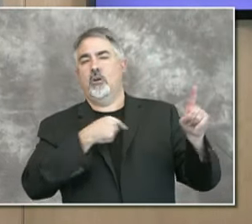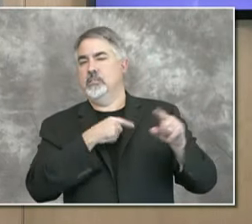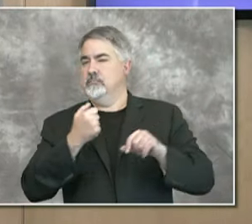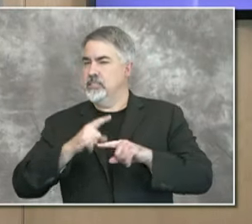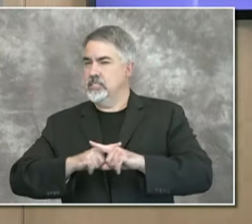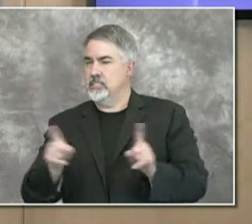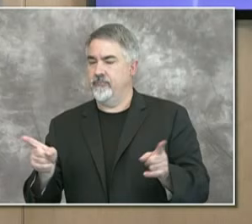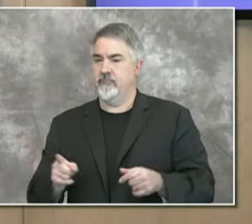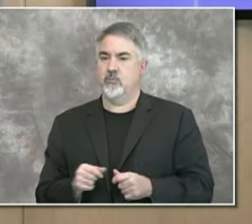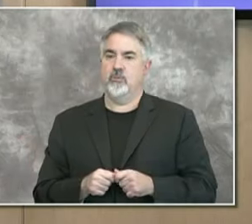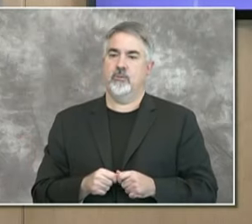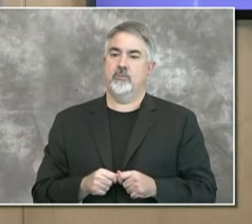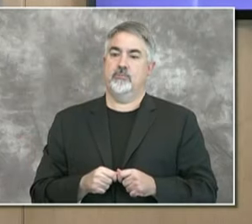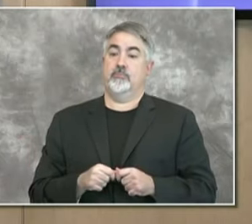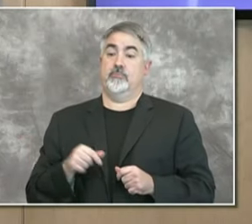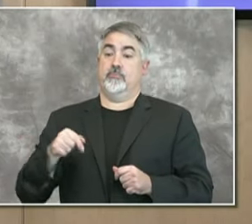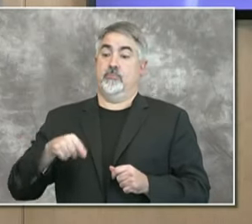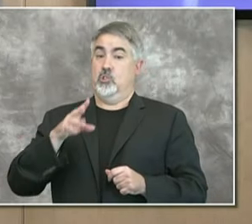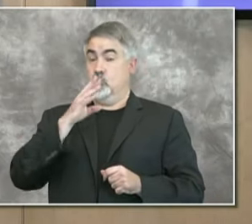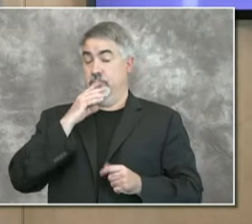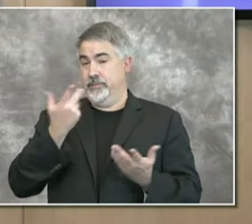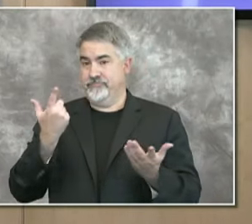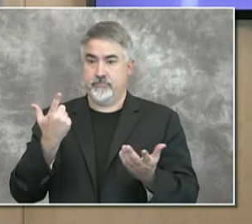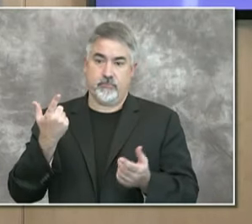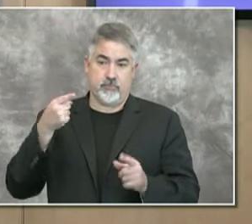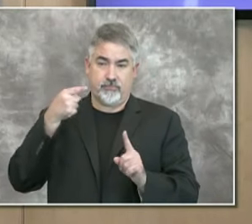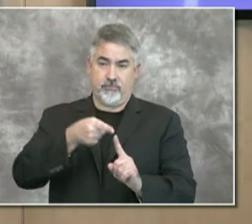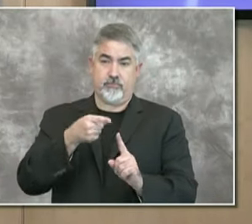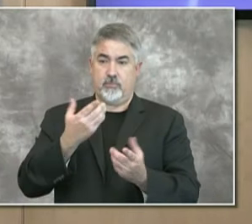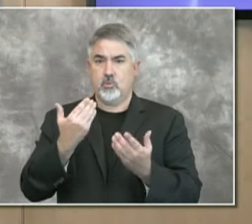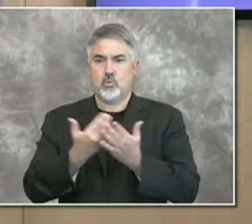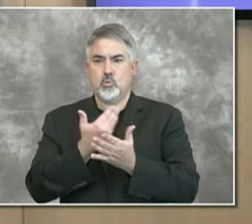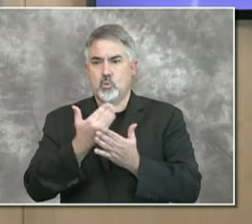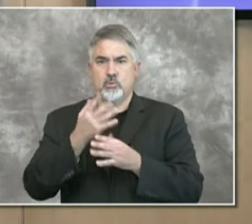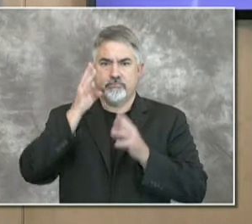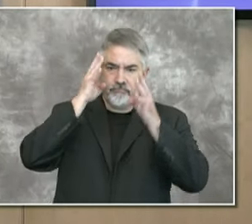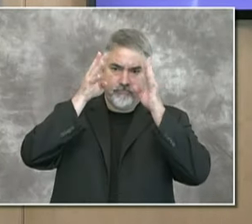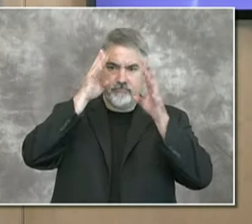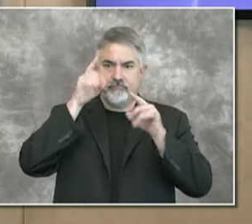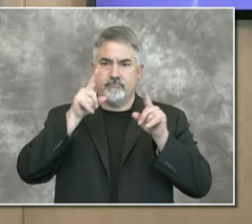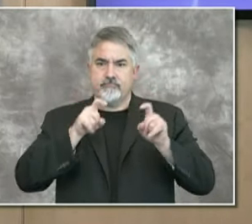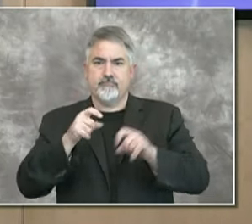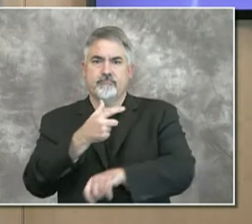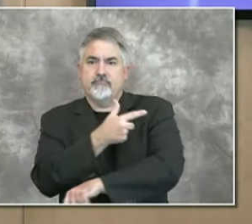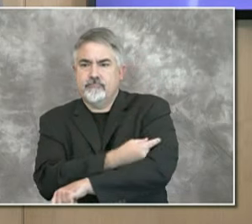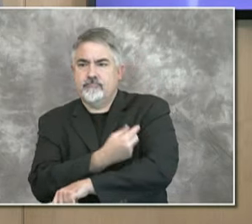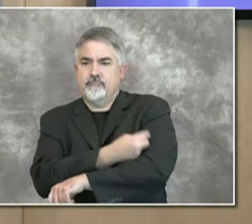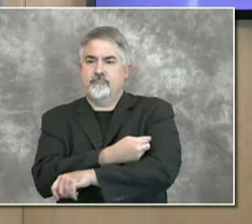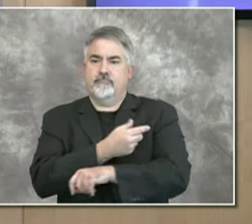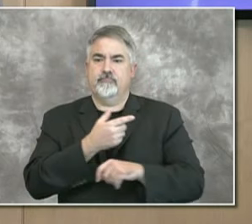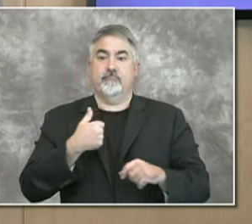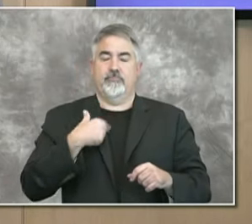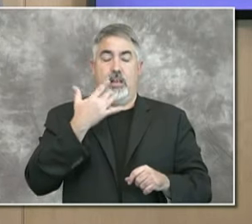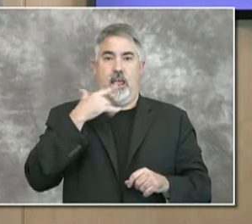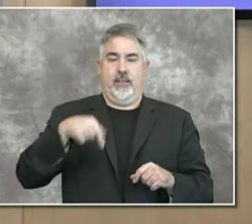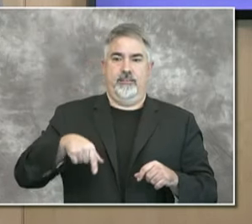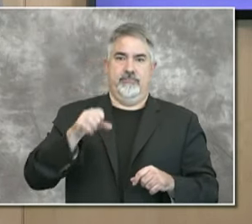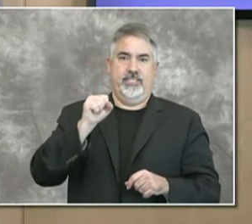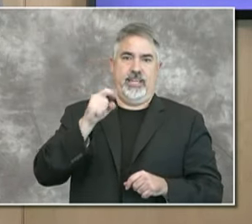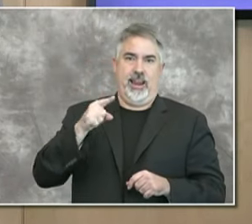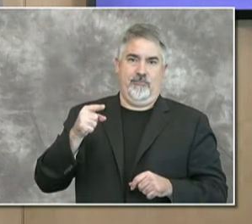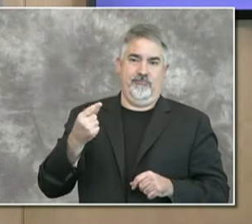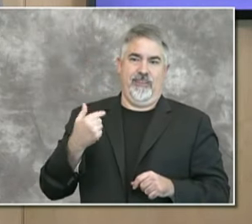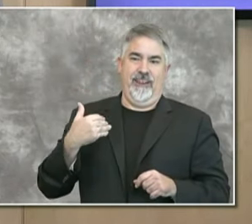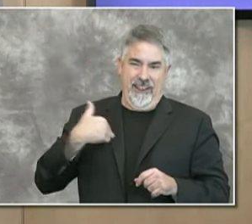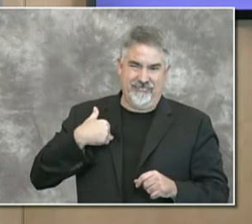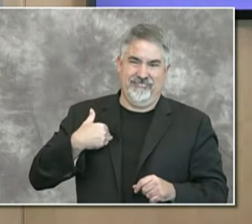to a new innovation, an opportunity like a vaccine. We are blessed to live in a part of a country where we are